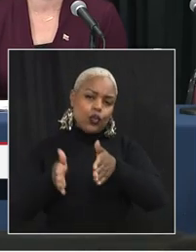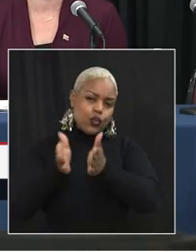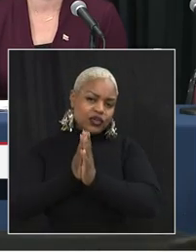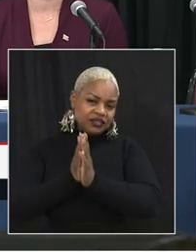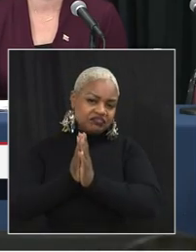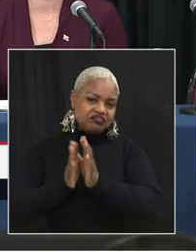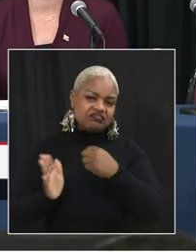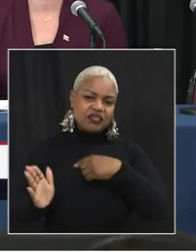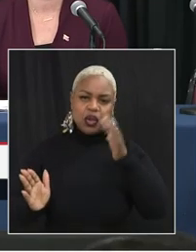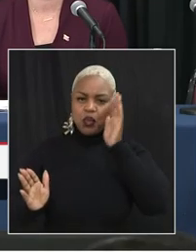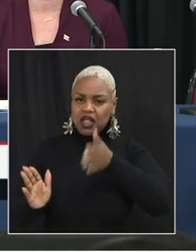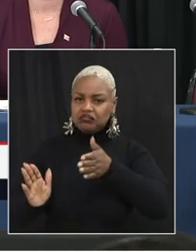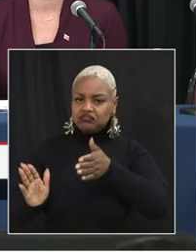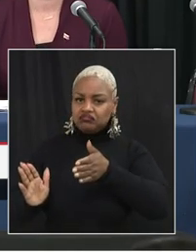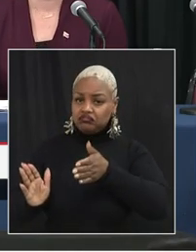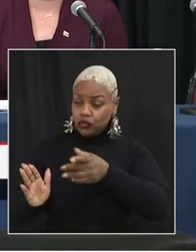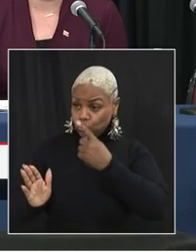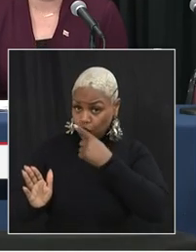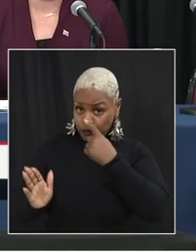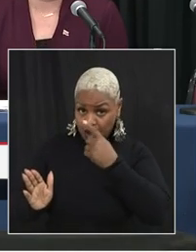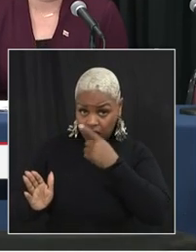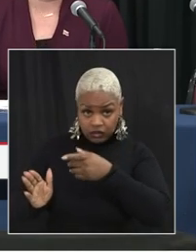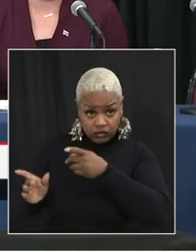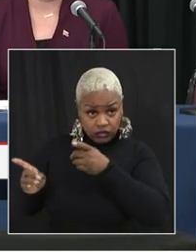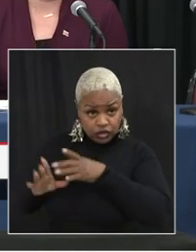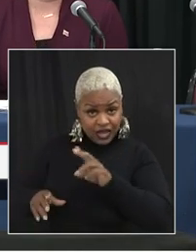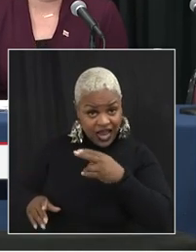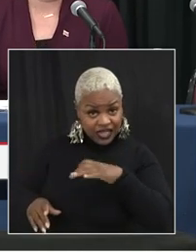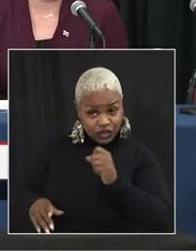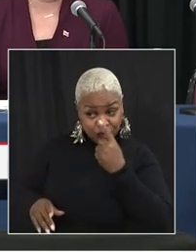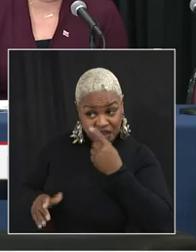Director Hines to make sure we have it. Thank you.